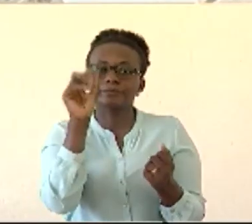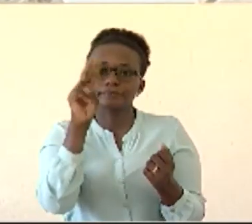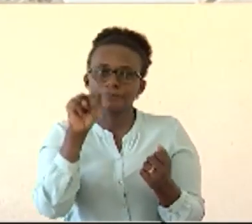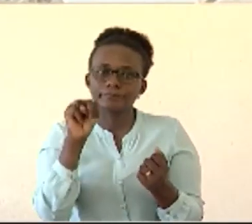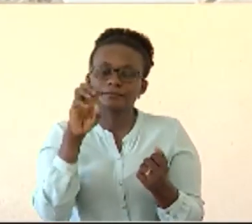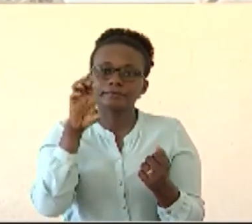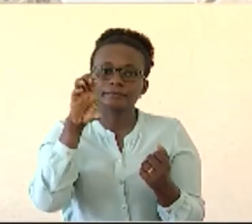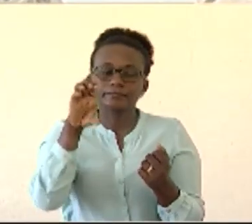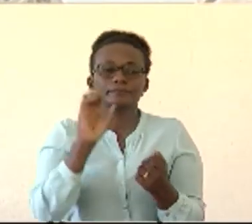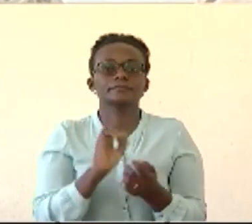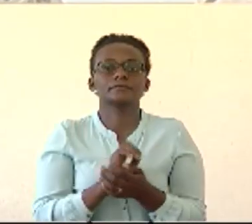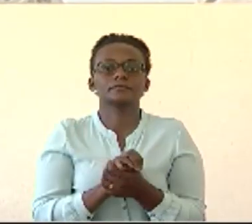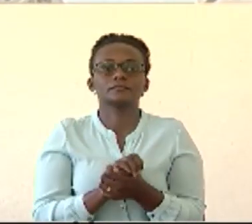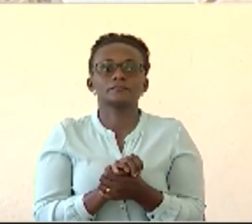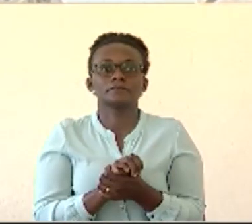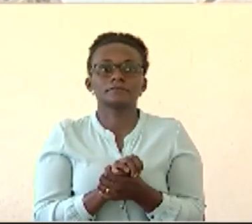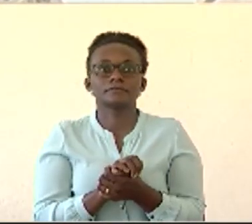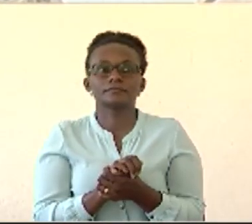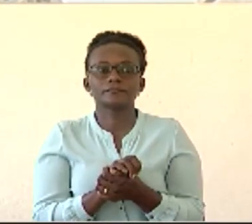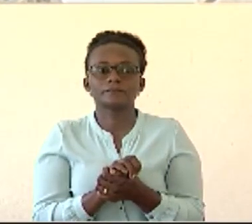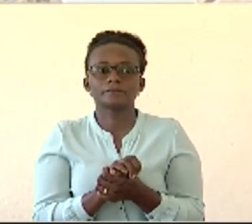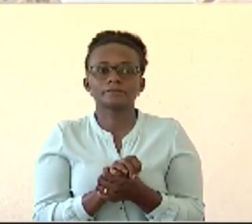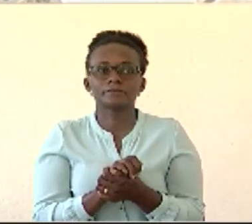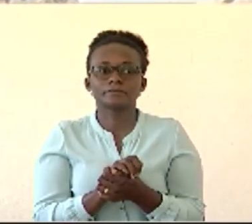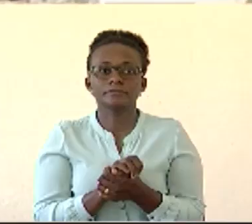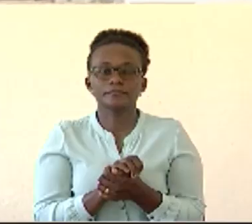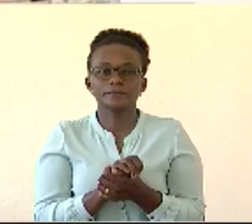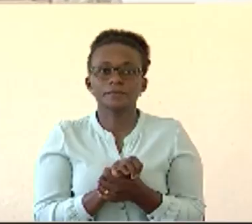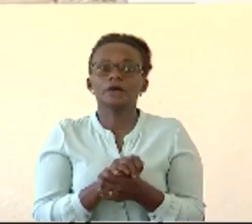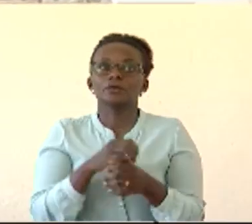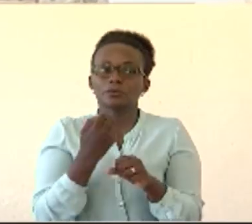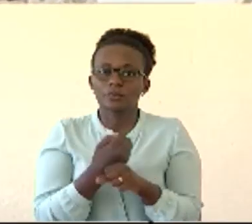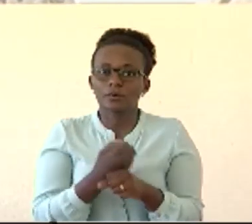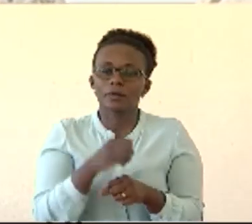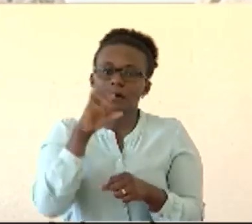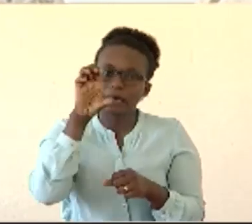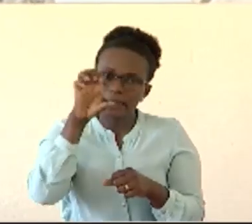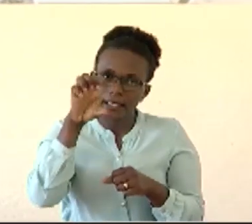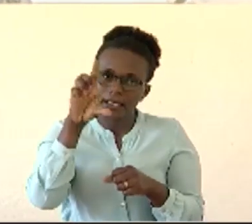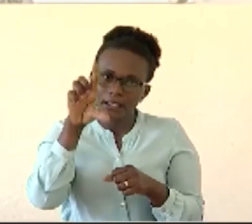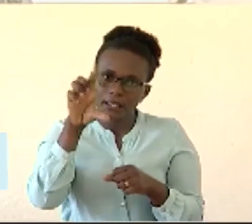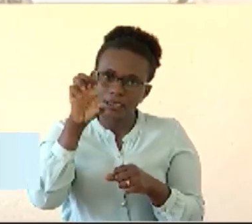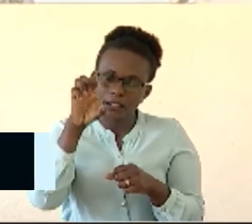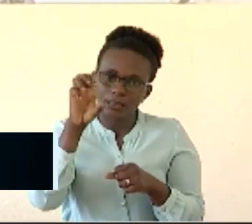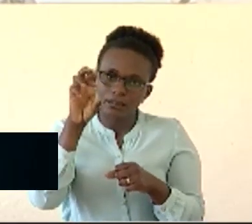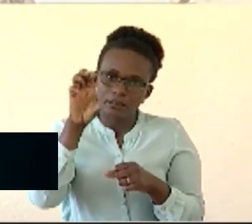this one with copper. So we are going to electroplate it with copper. A thin layer, we expect to see